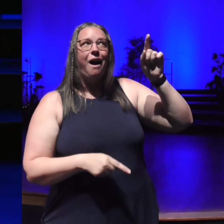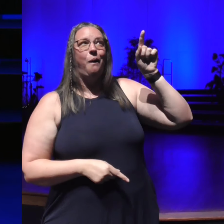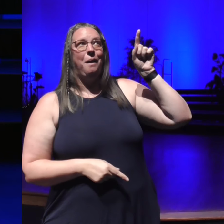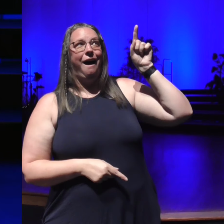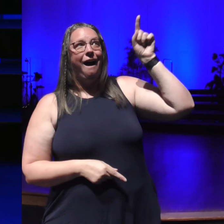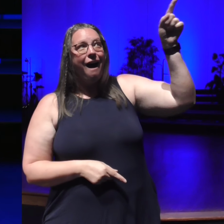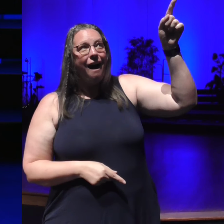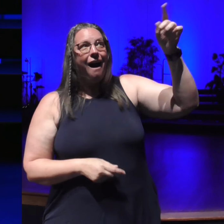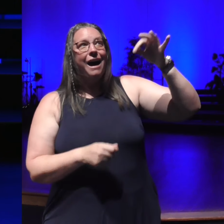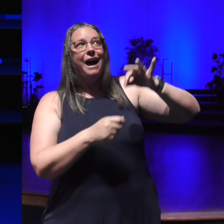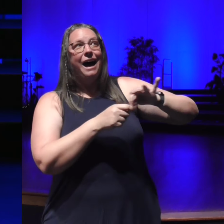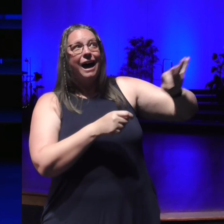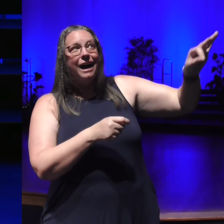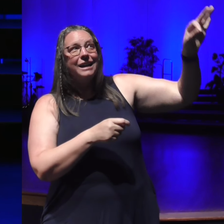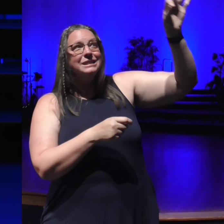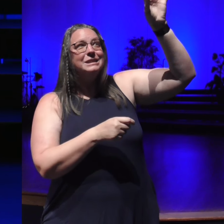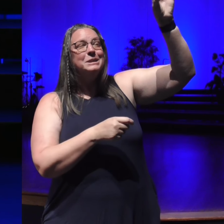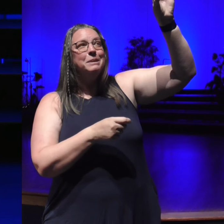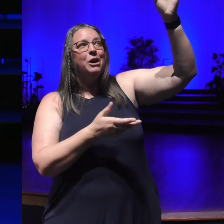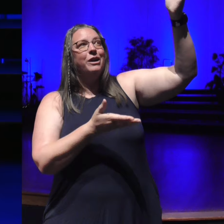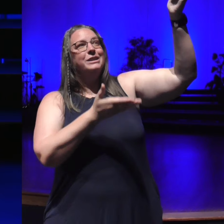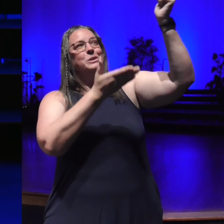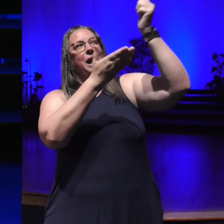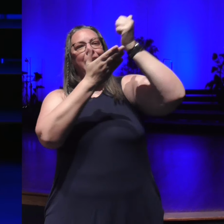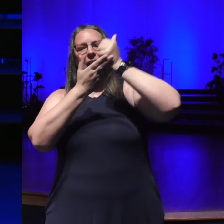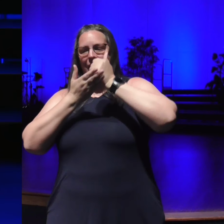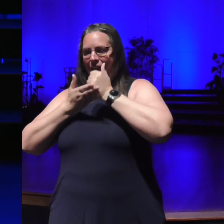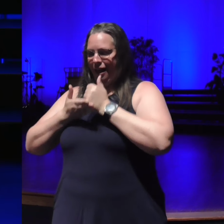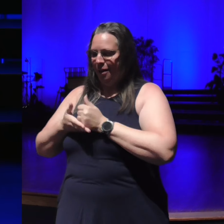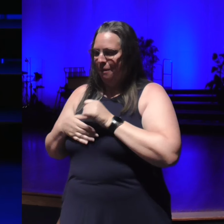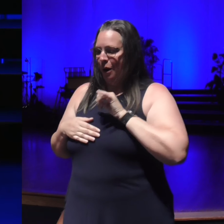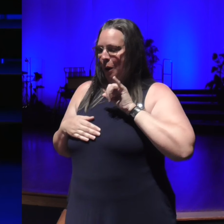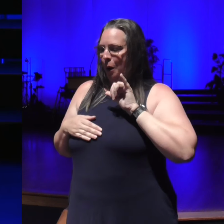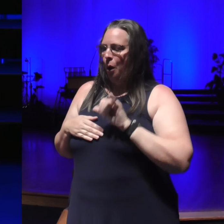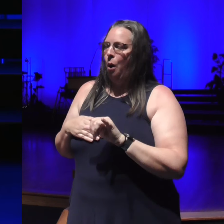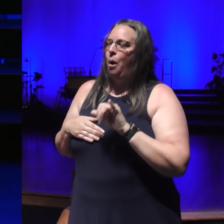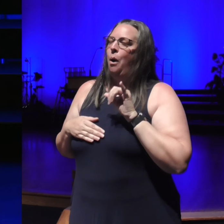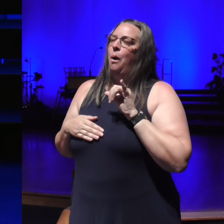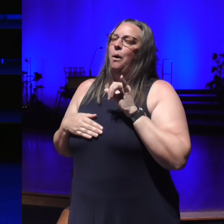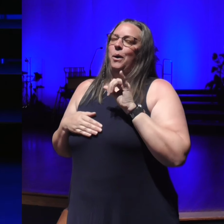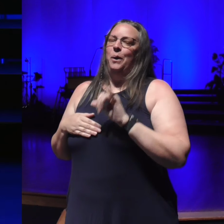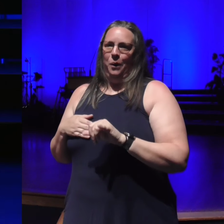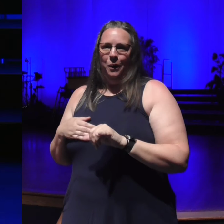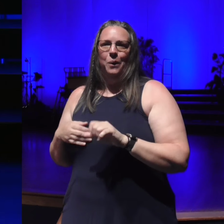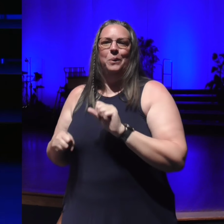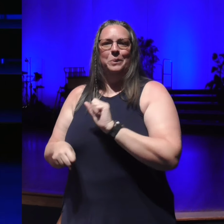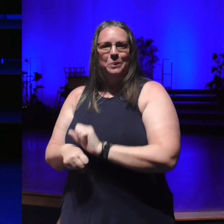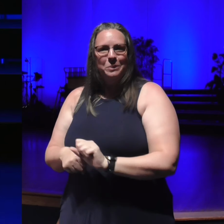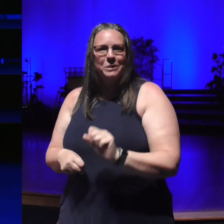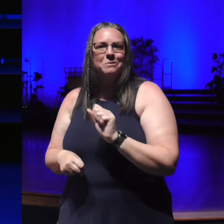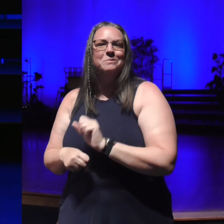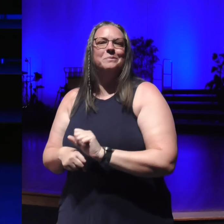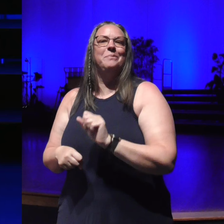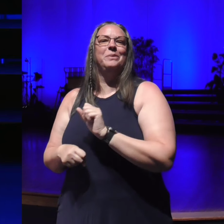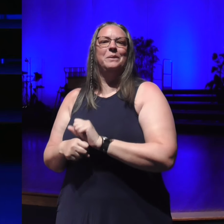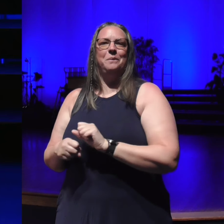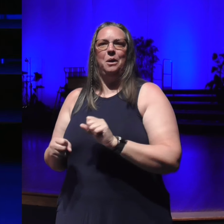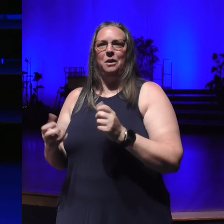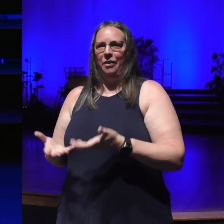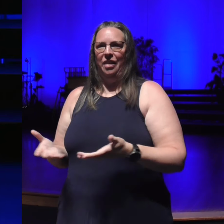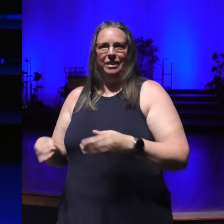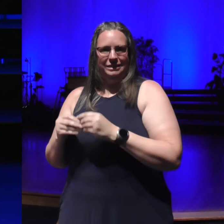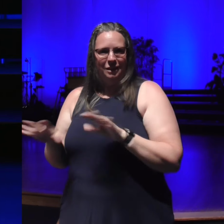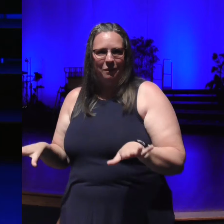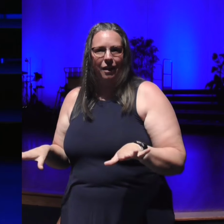help make the crooked straight, to help us rediscover and reclaim our wholeness whenever we've lost it, because the truth is it's